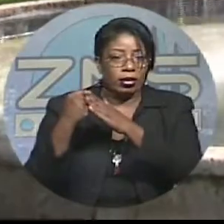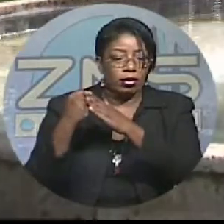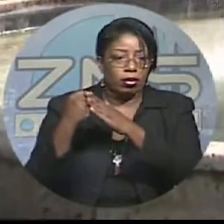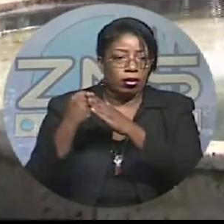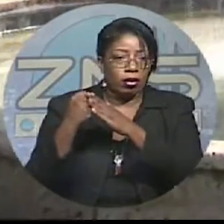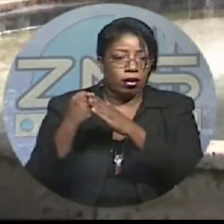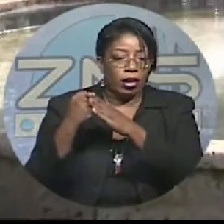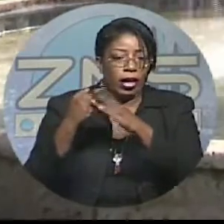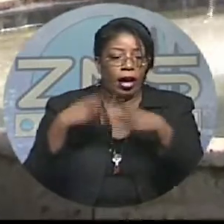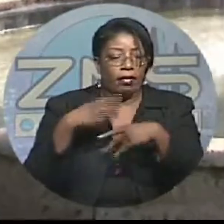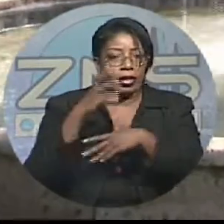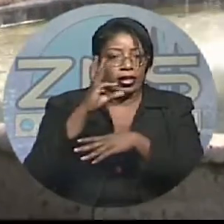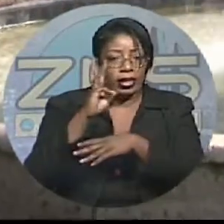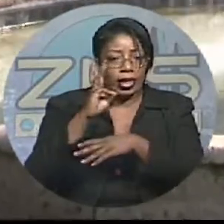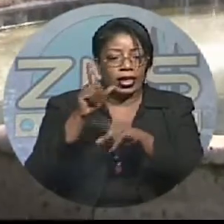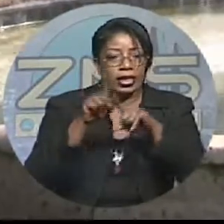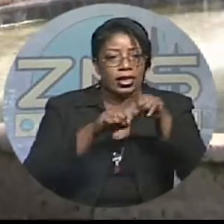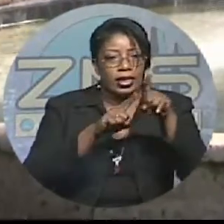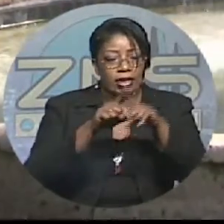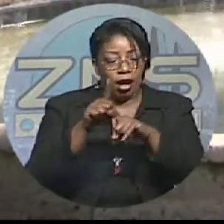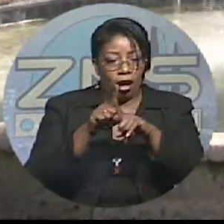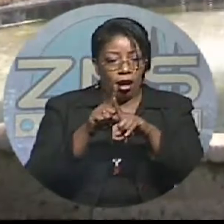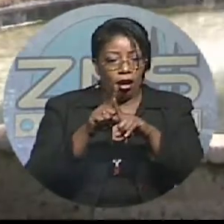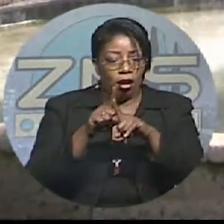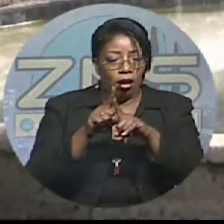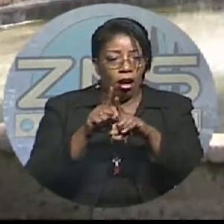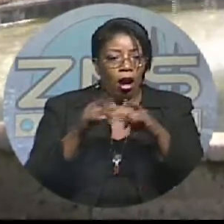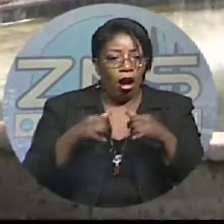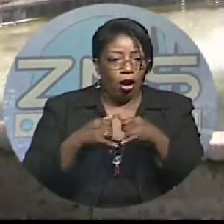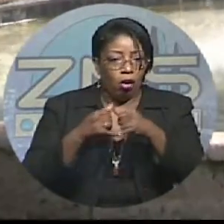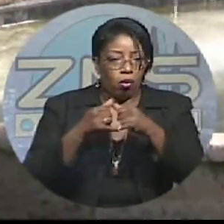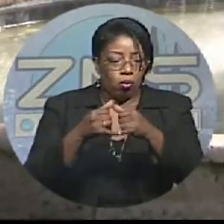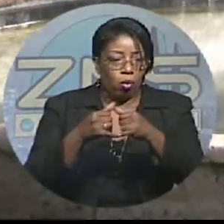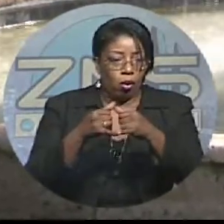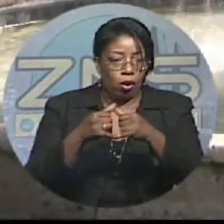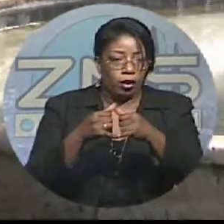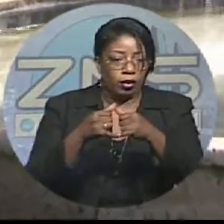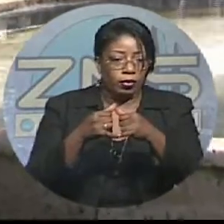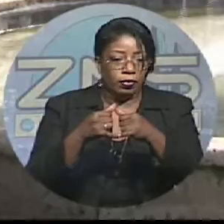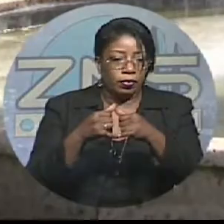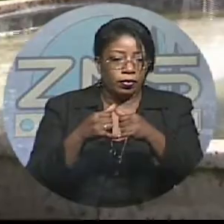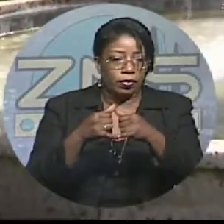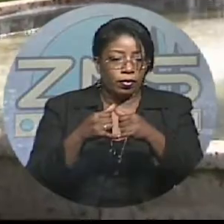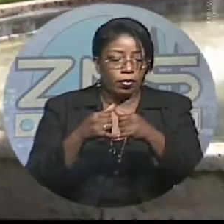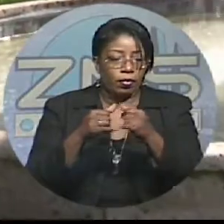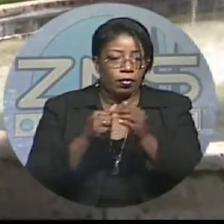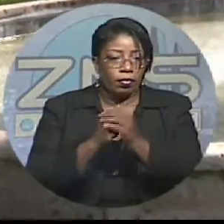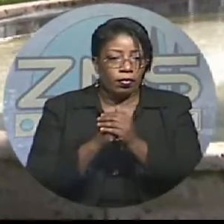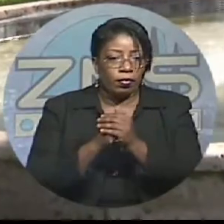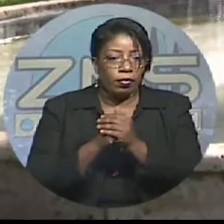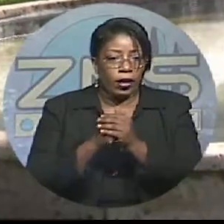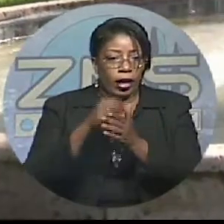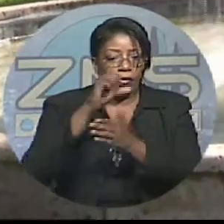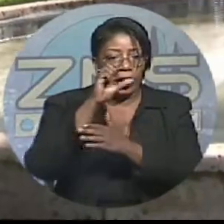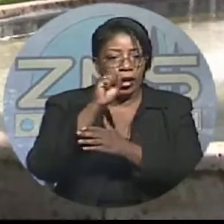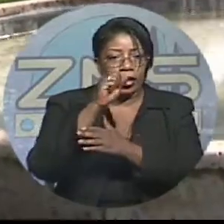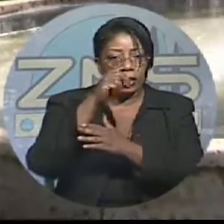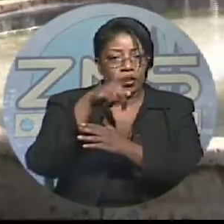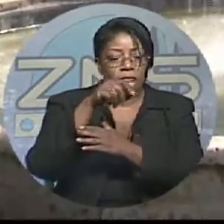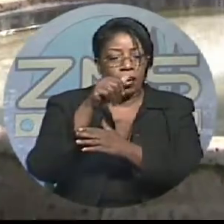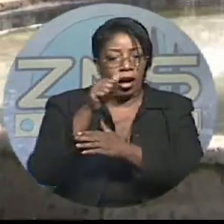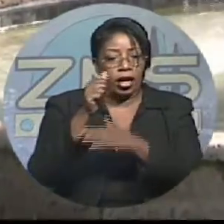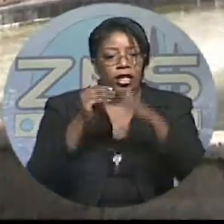a 6-star Diamond Award presented by the American Academy of Hospitality Sciences. The Redland Spa is the top in the Caribbean, and